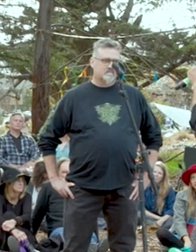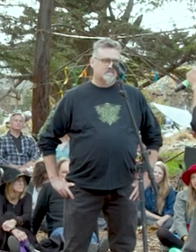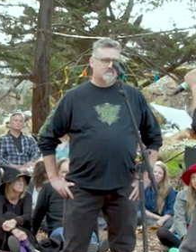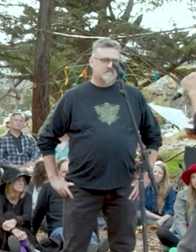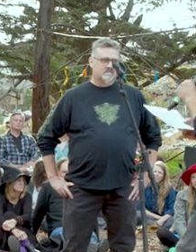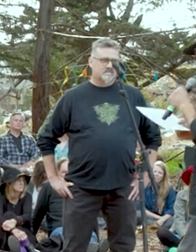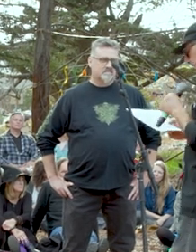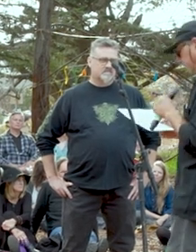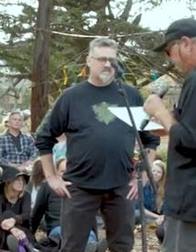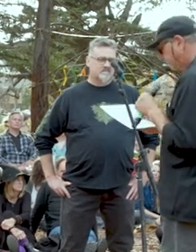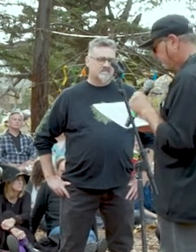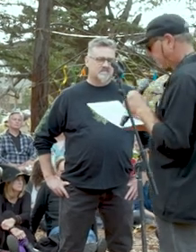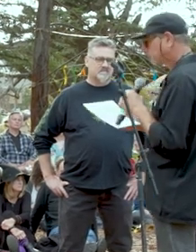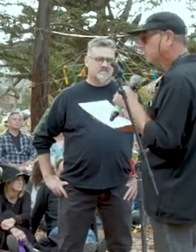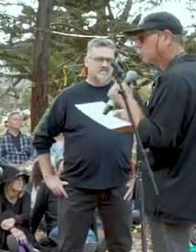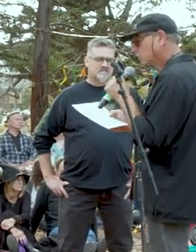Jeff Bullock,